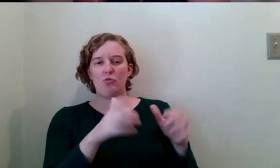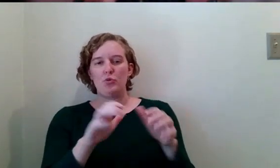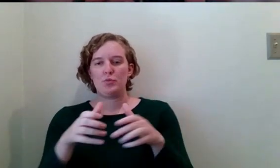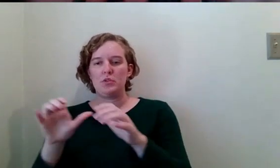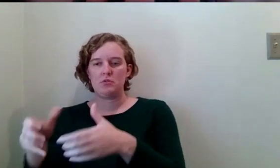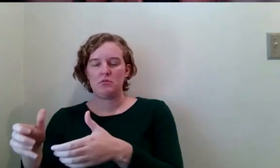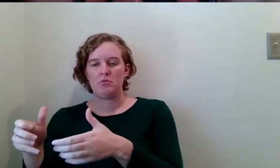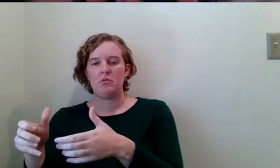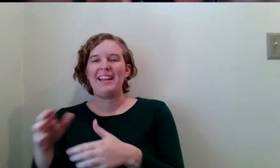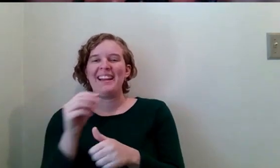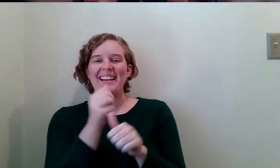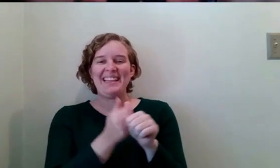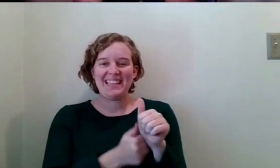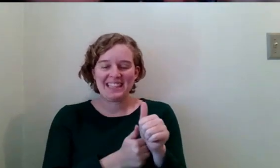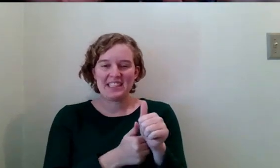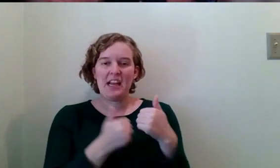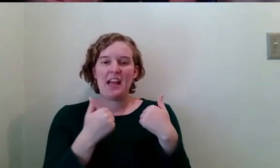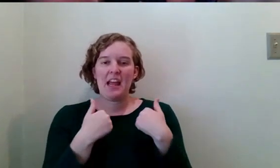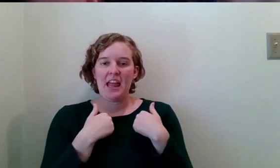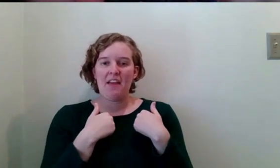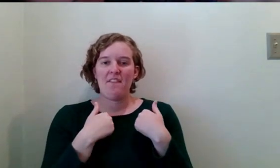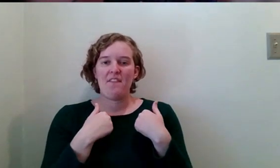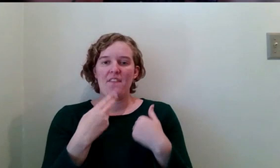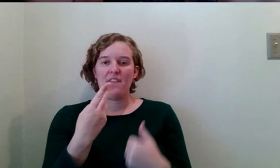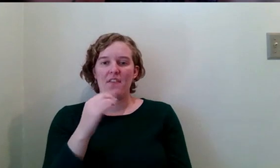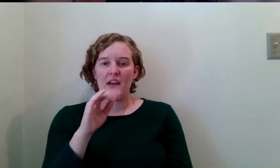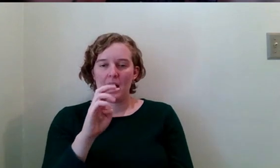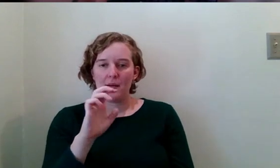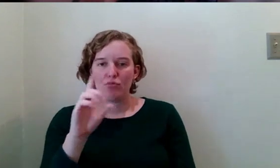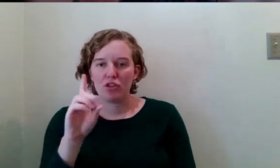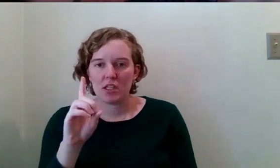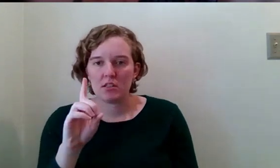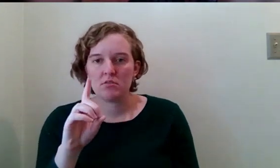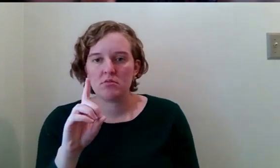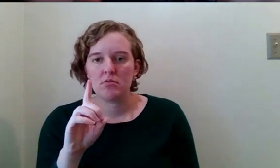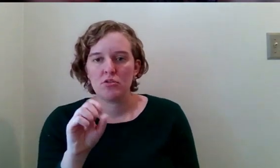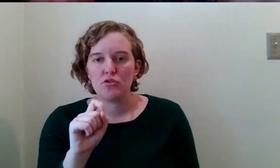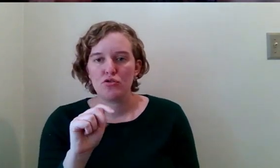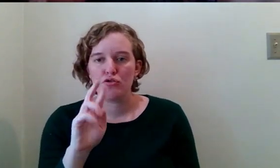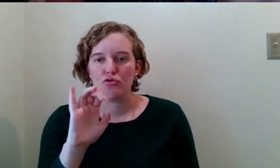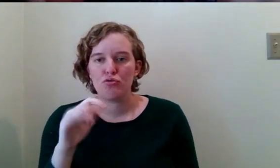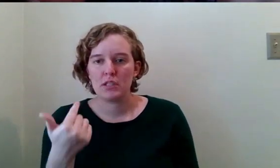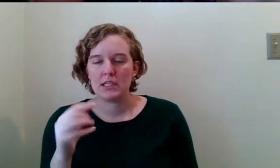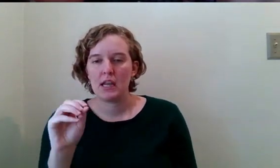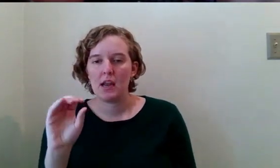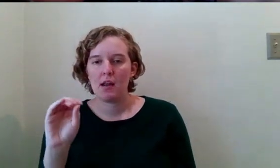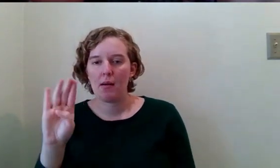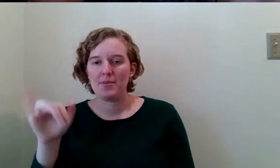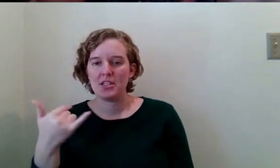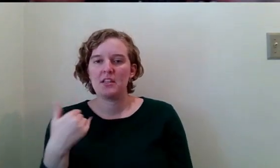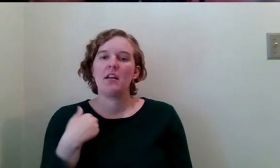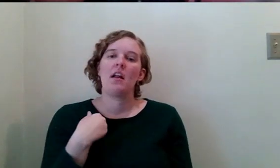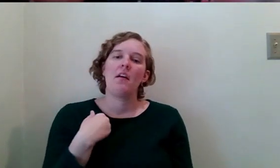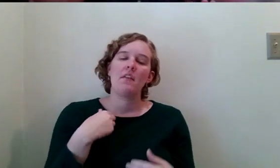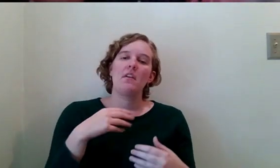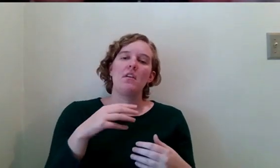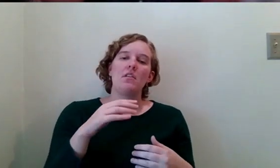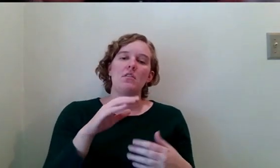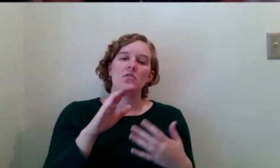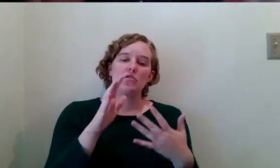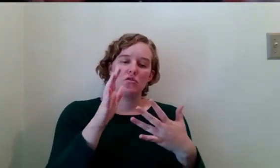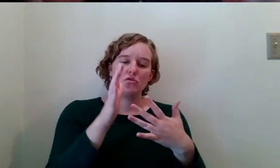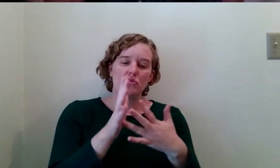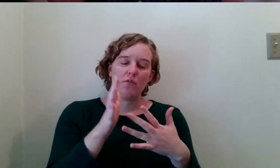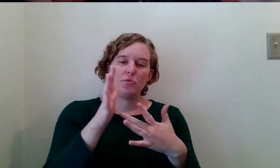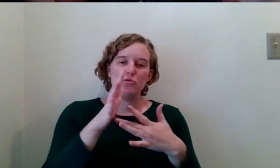And then in each, there's this thing that says hybrid, string, and object. And then there's groups of freshmen, sophomore, juniors, seniors, and professionals. We can do